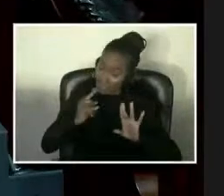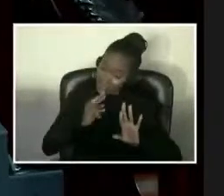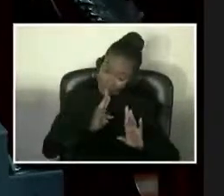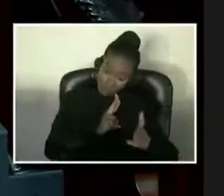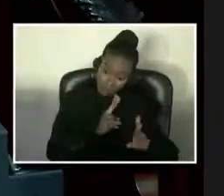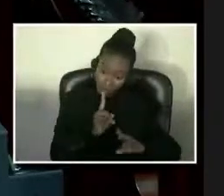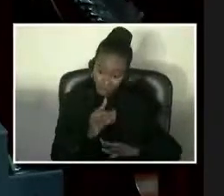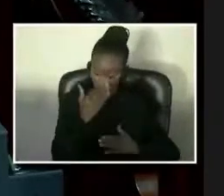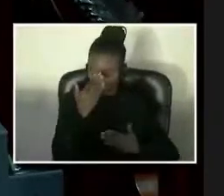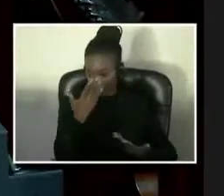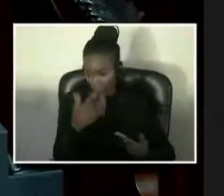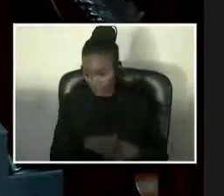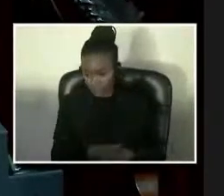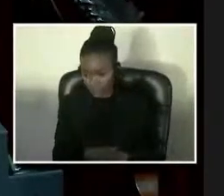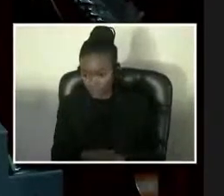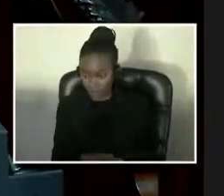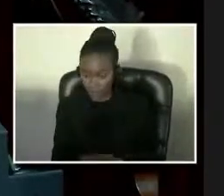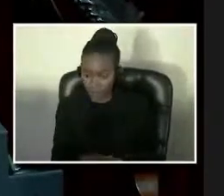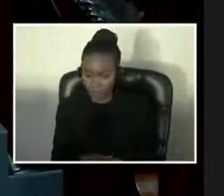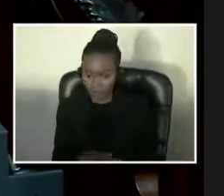and reporting till negron